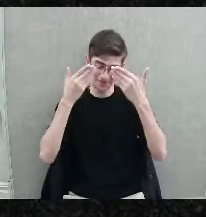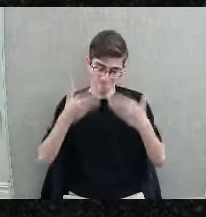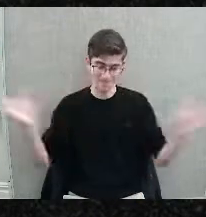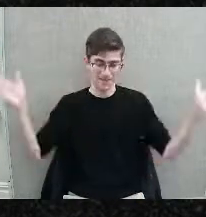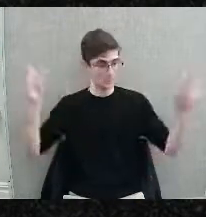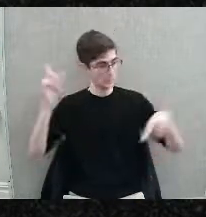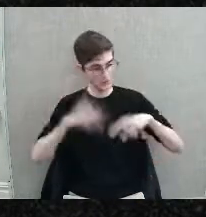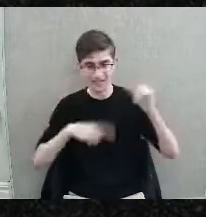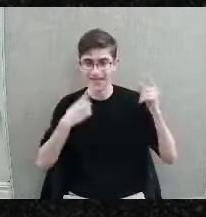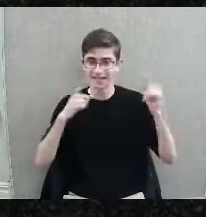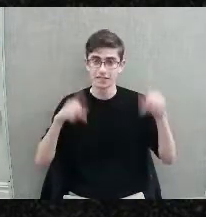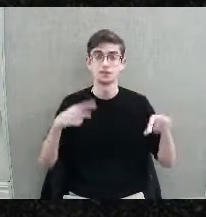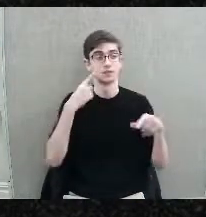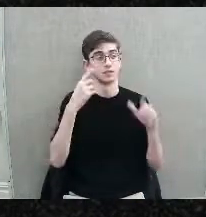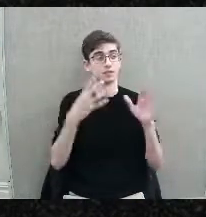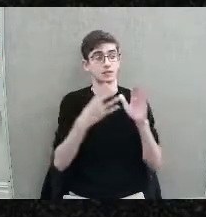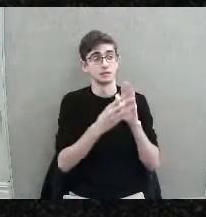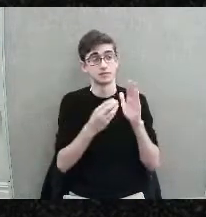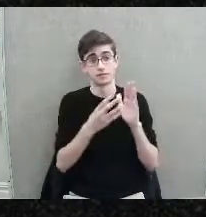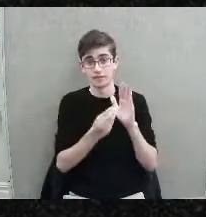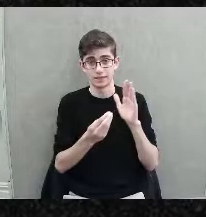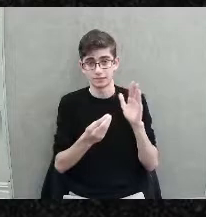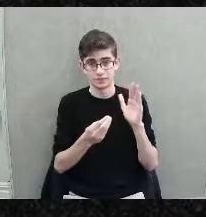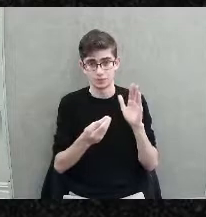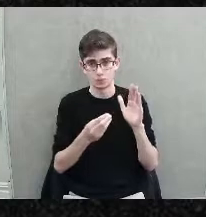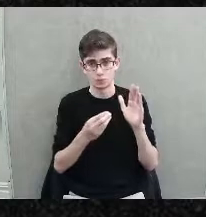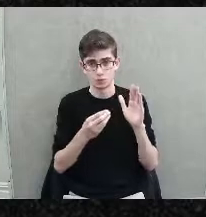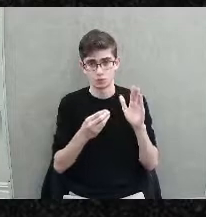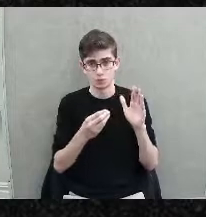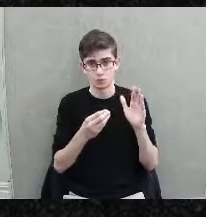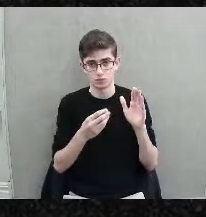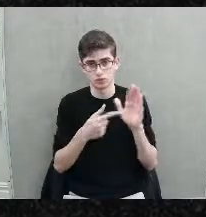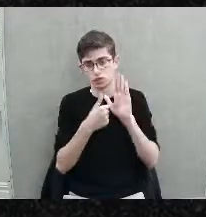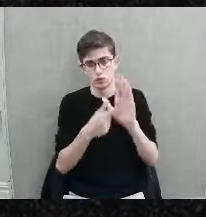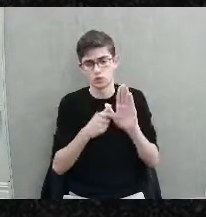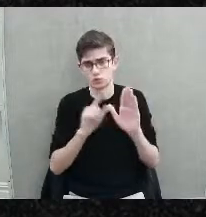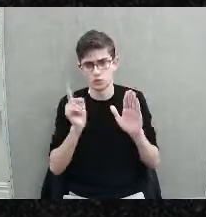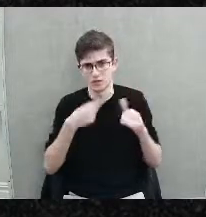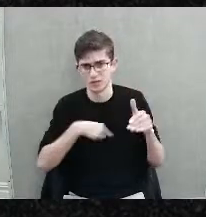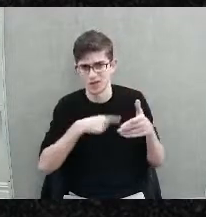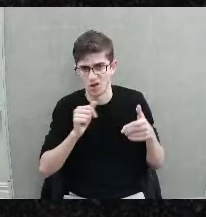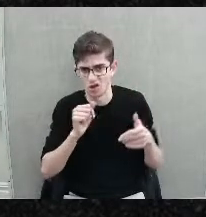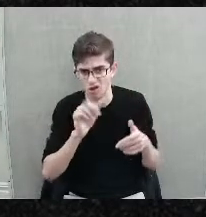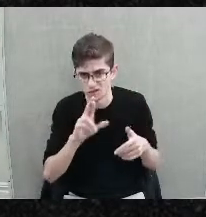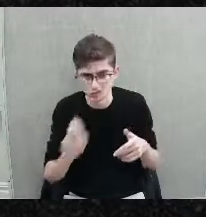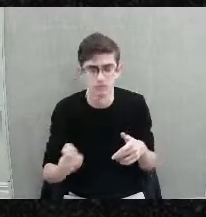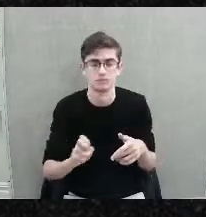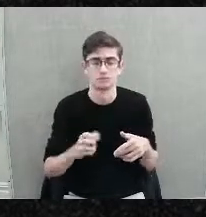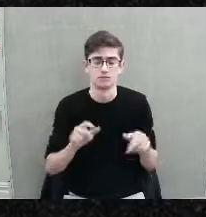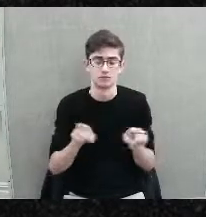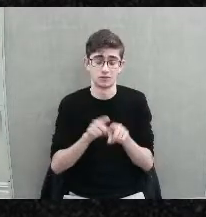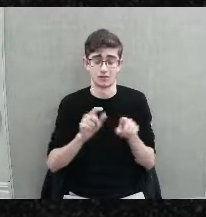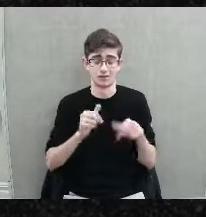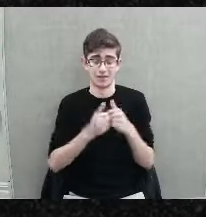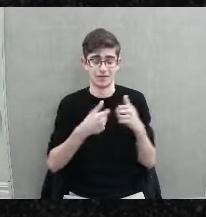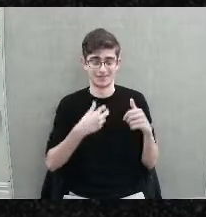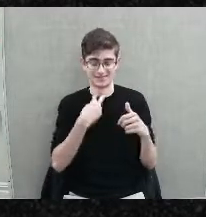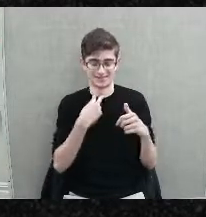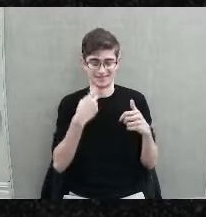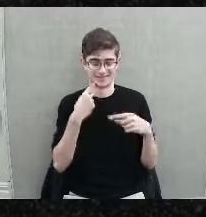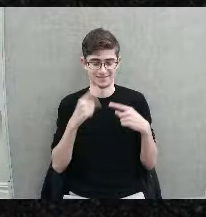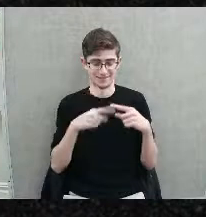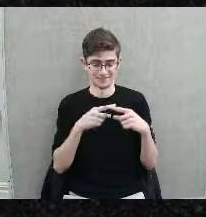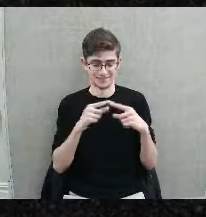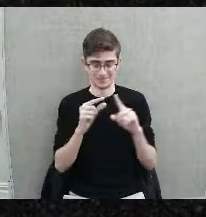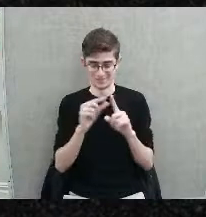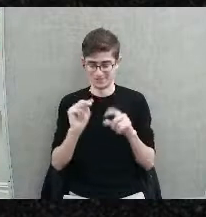which reflects, I think, where we all are, as well as where I'm stuck in trying to think about the usefulness,